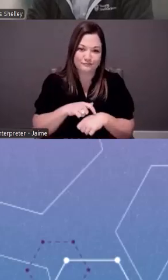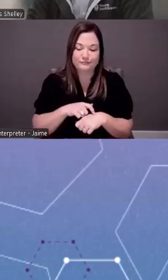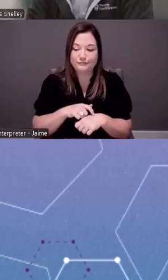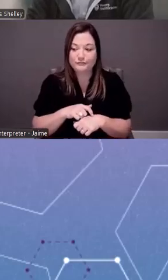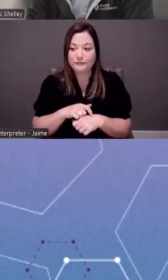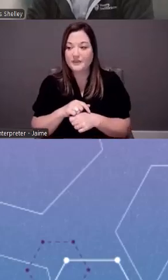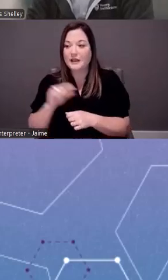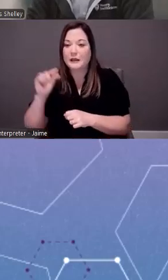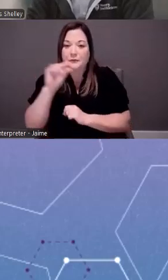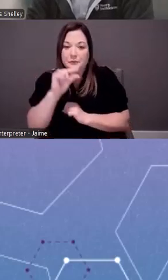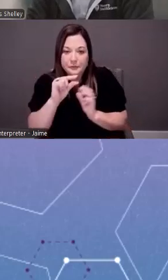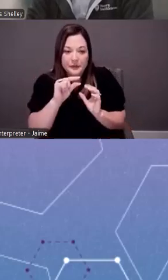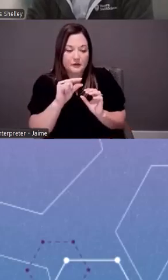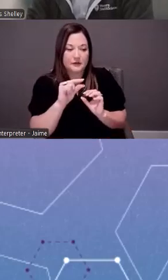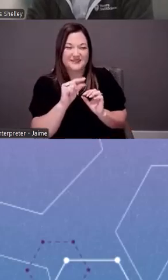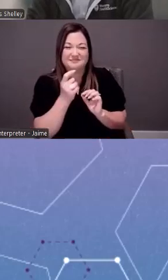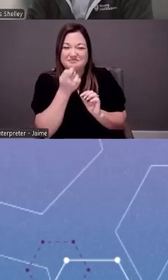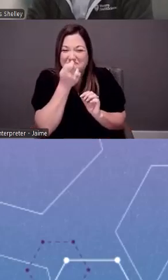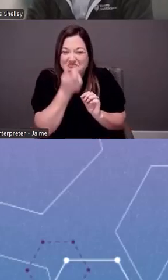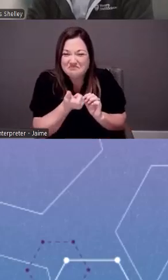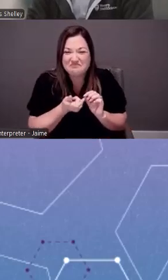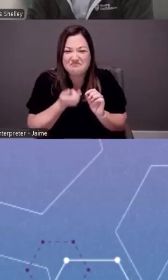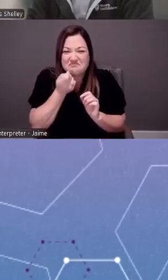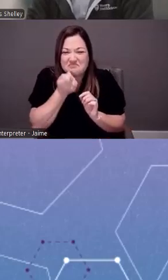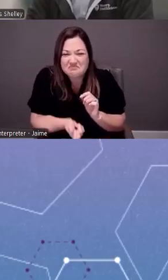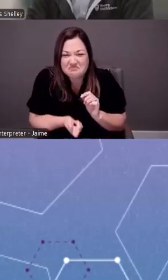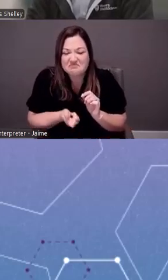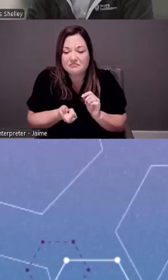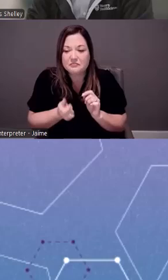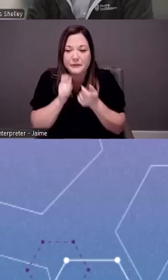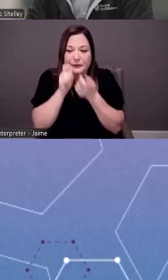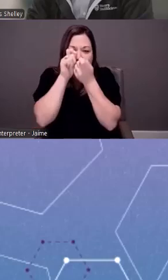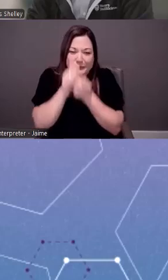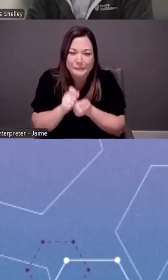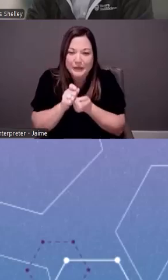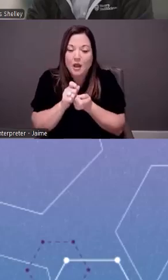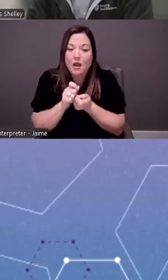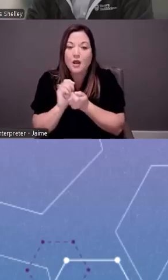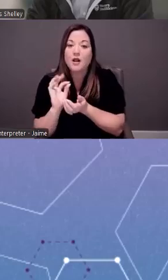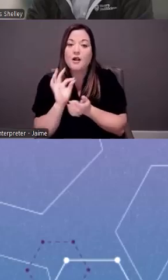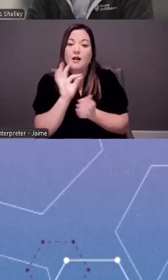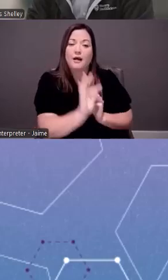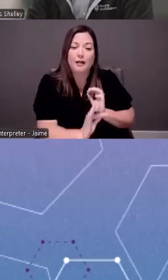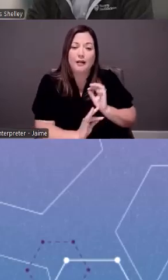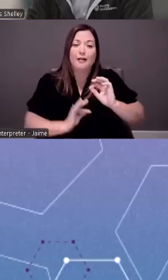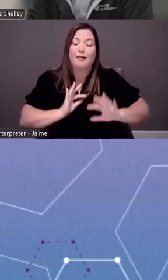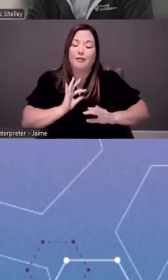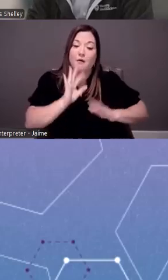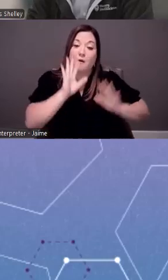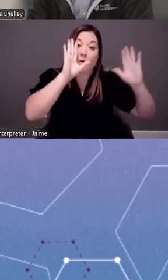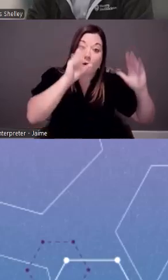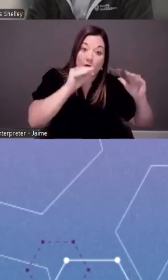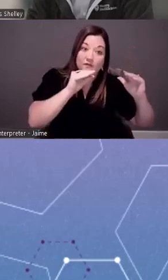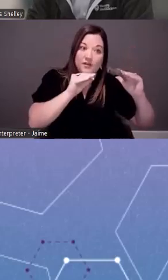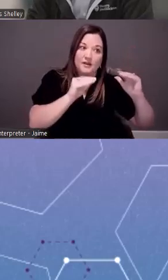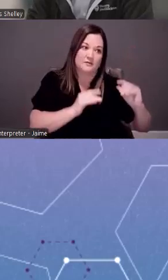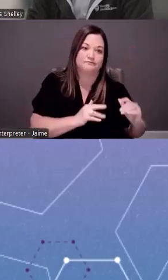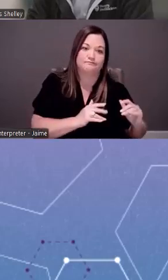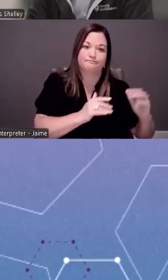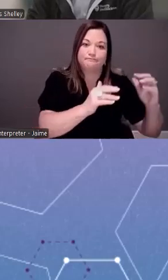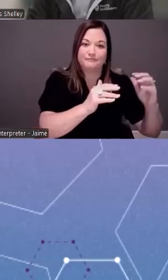some granular way that hopefully moves the science forward in some